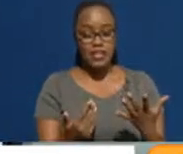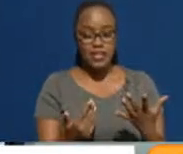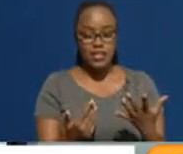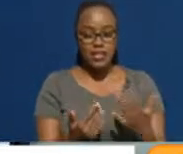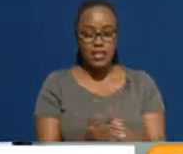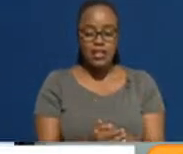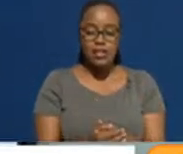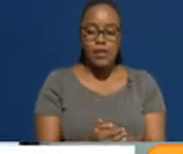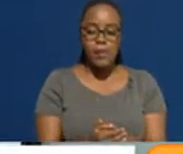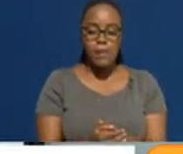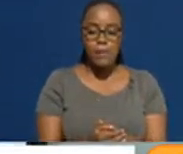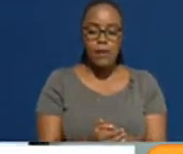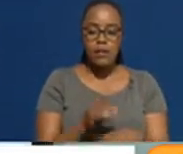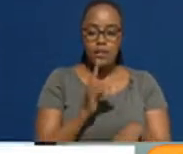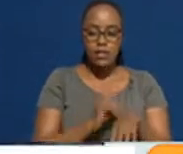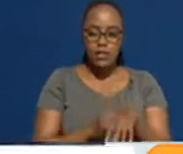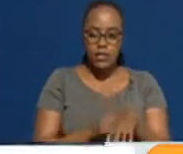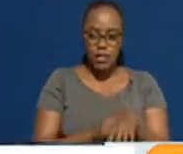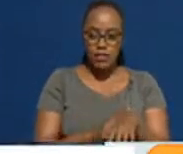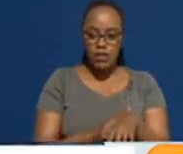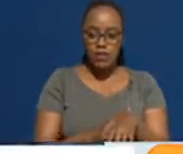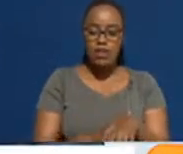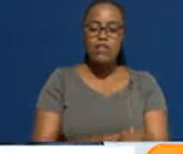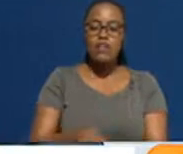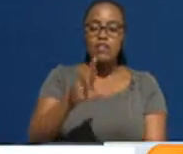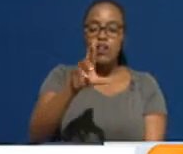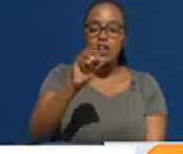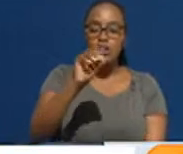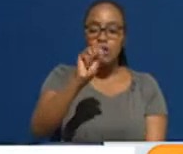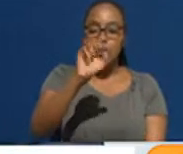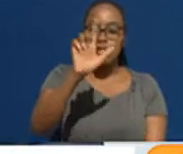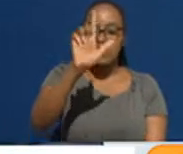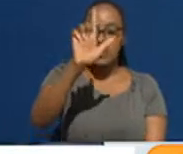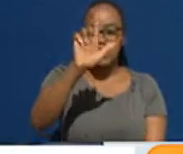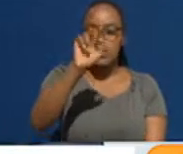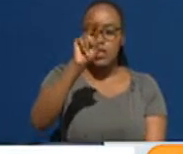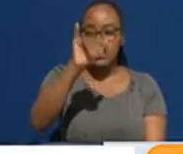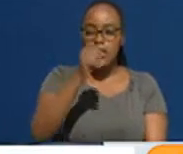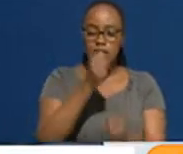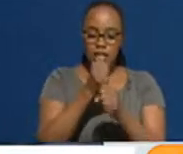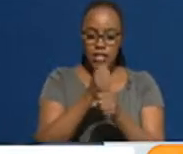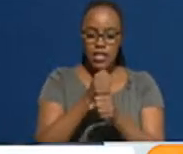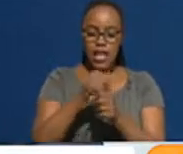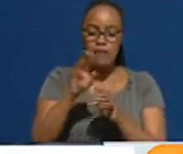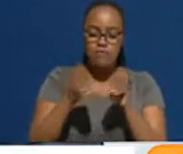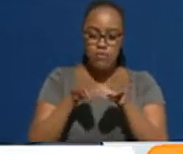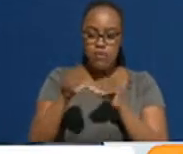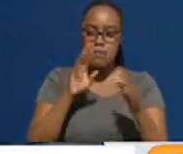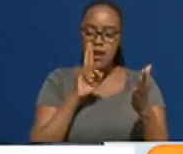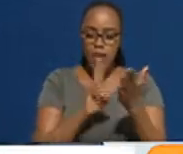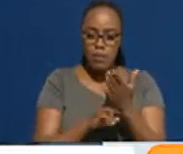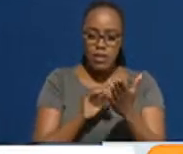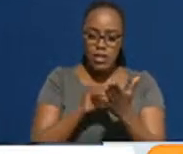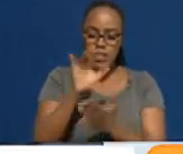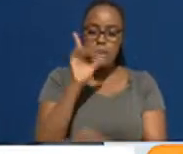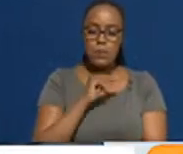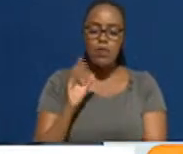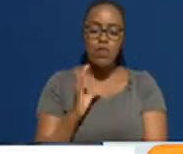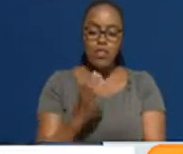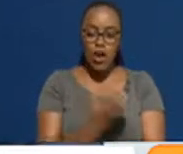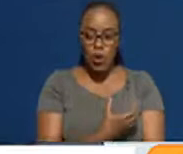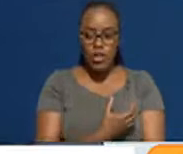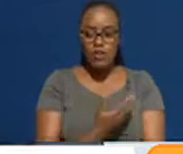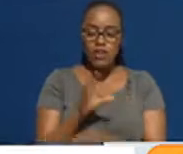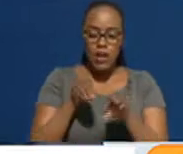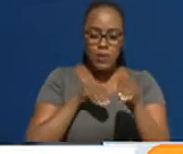When Dr. Roslyn Akombe left the commission, she did a very elaborate report, which I have and which I shared in the Committee of Legal Affairs.